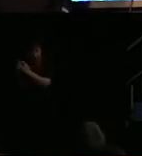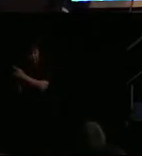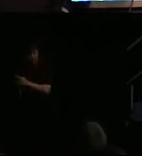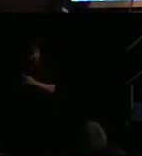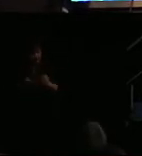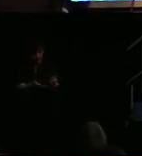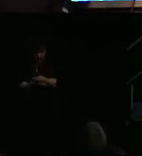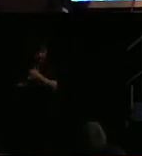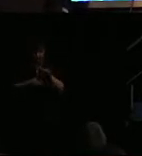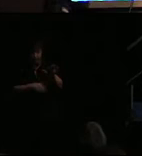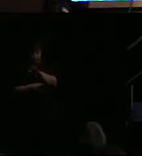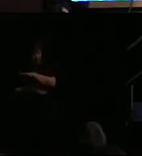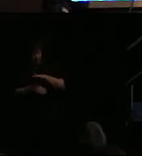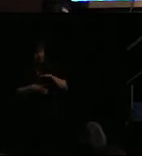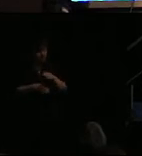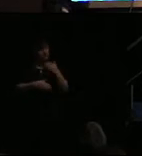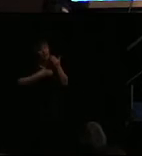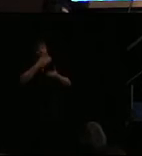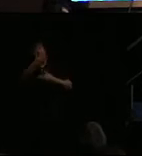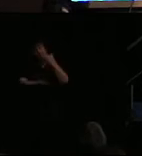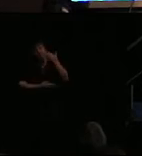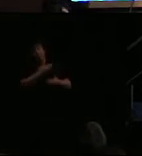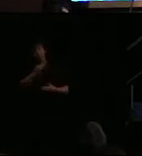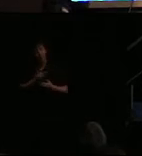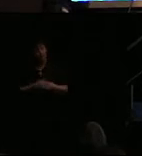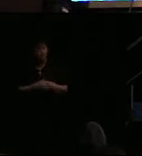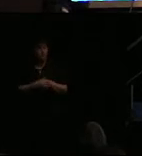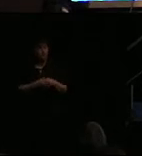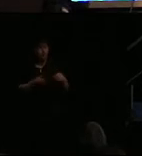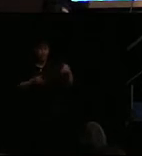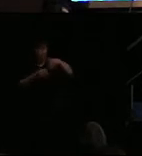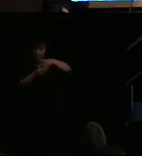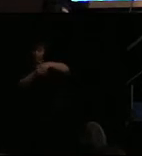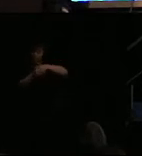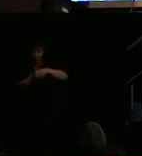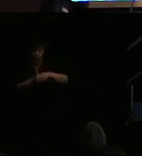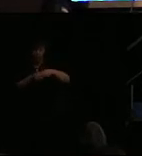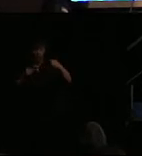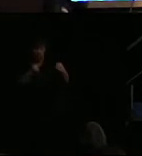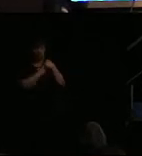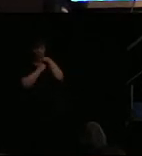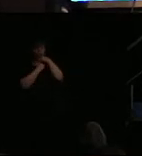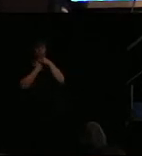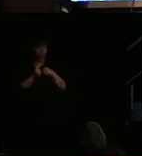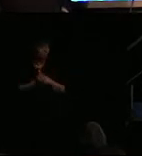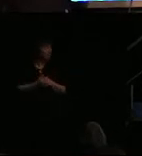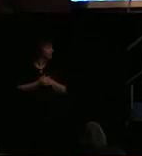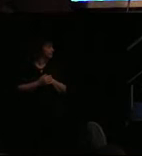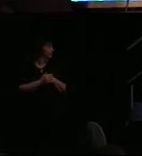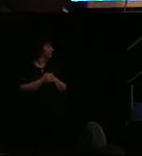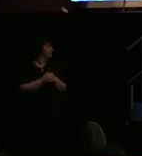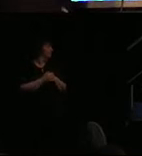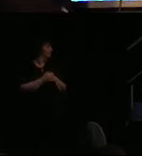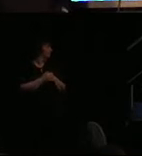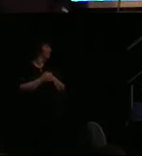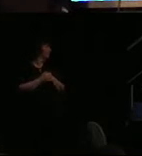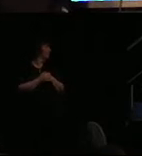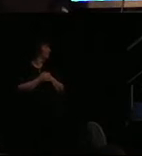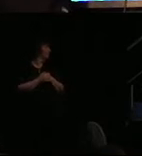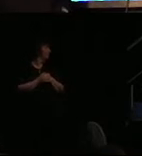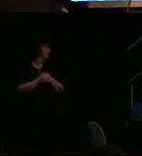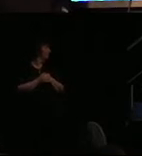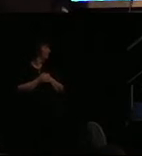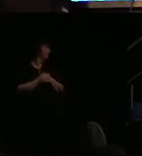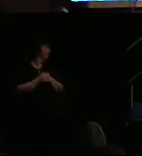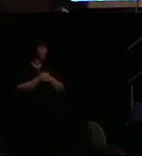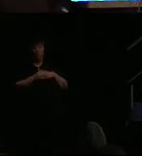safe space and that my sharing and the role I played did actually have a huge impact. I'm very much not a center